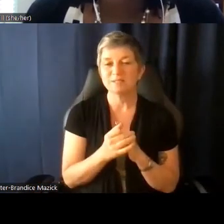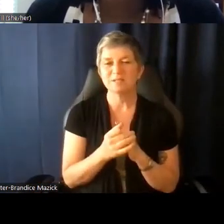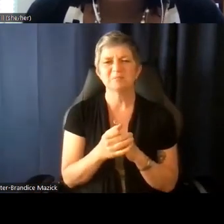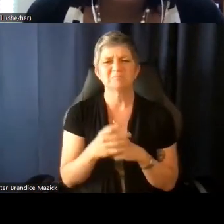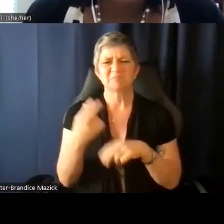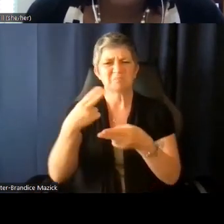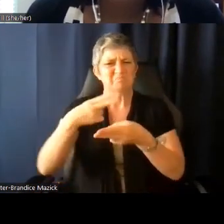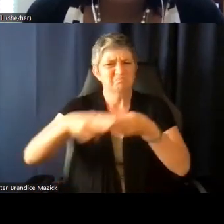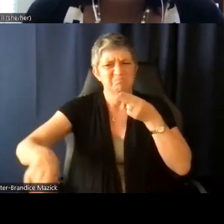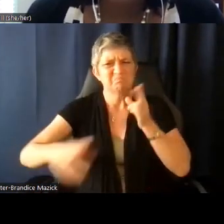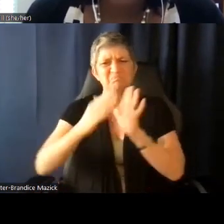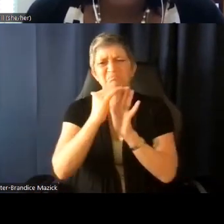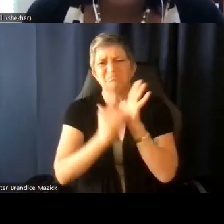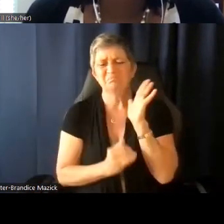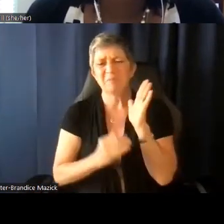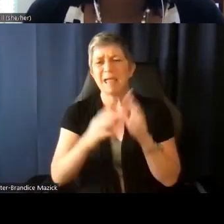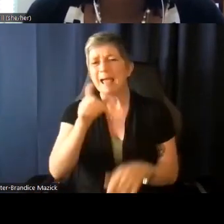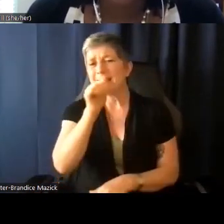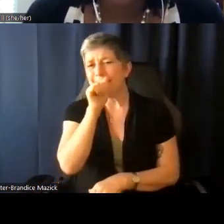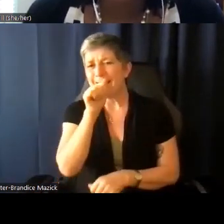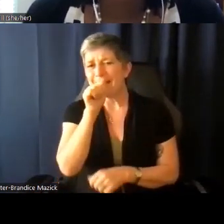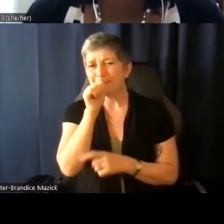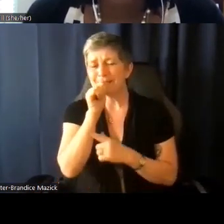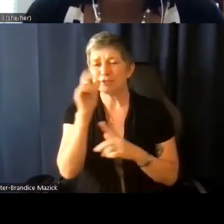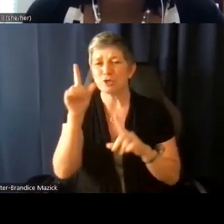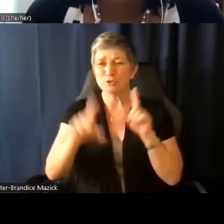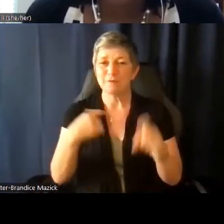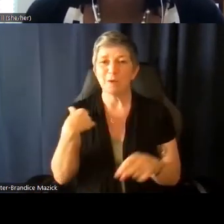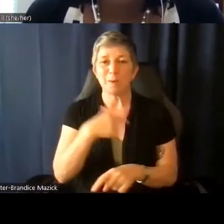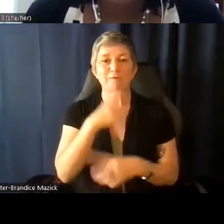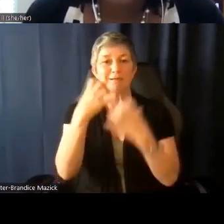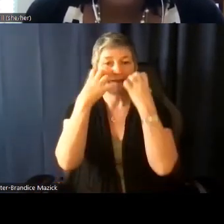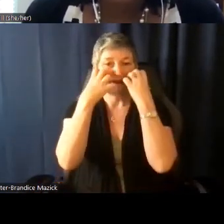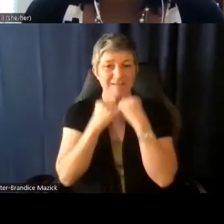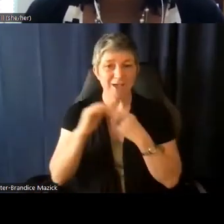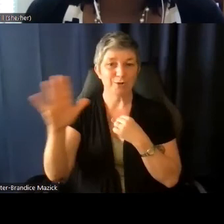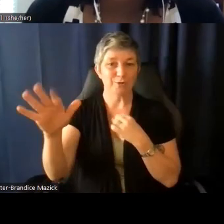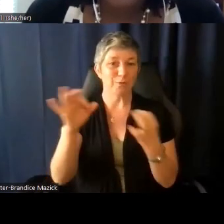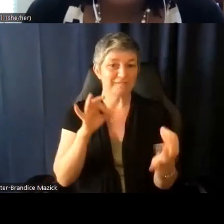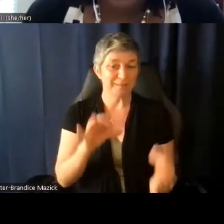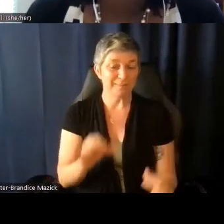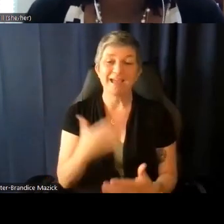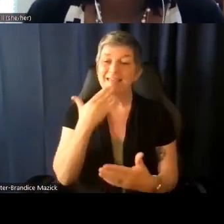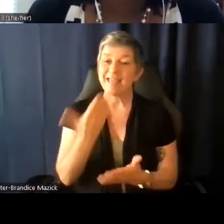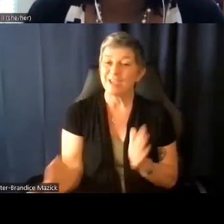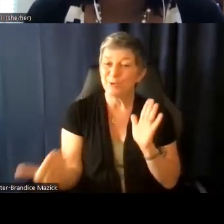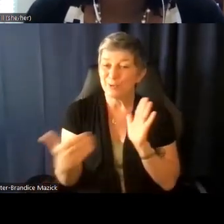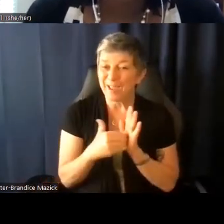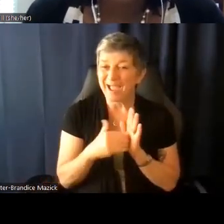long to complete the anonymous survey, and we do highly value your input. Thank you again,